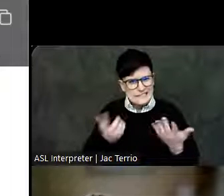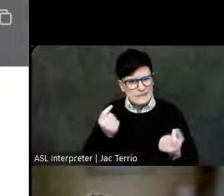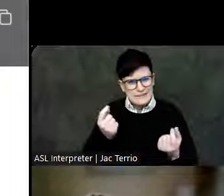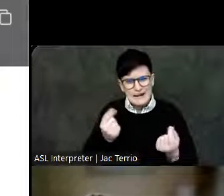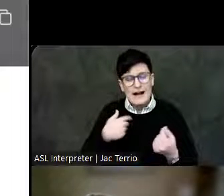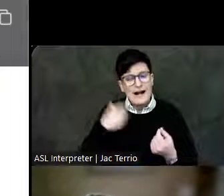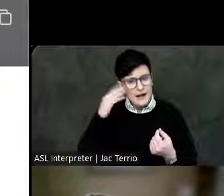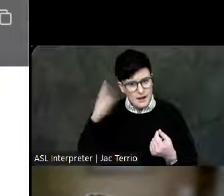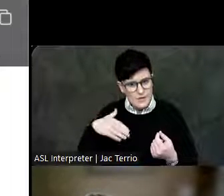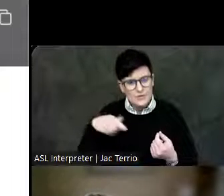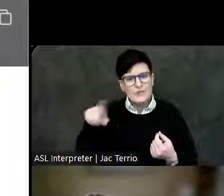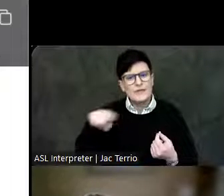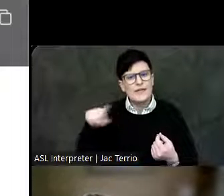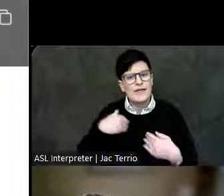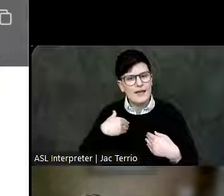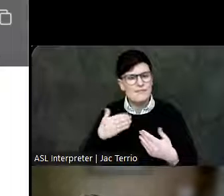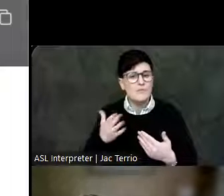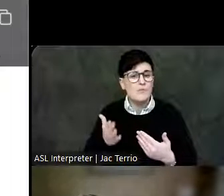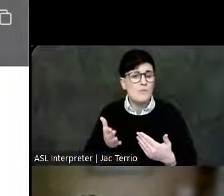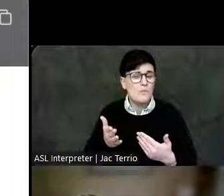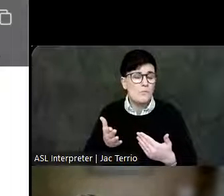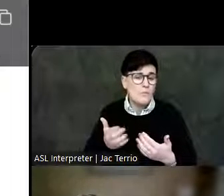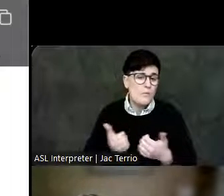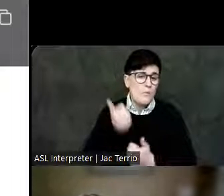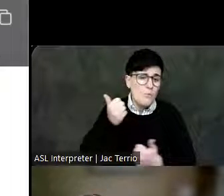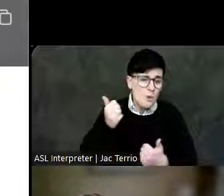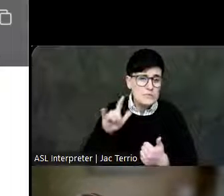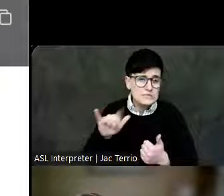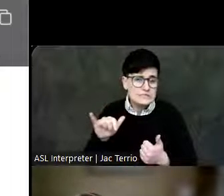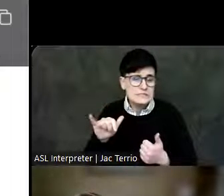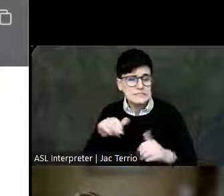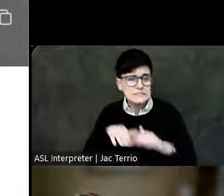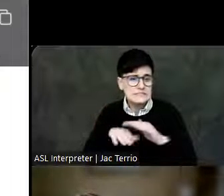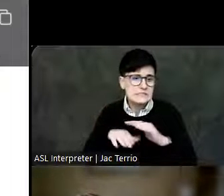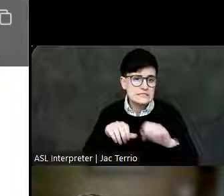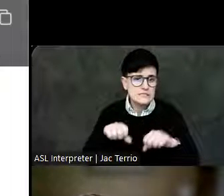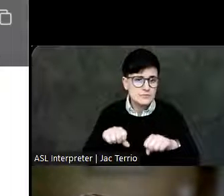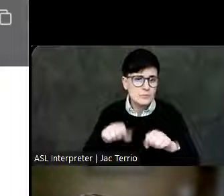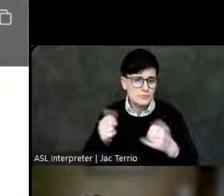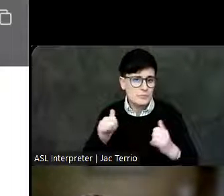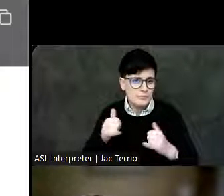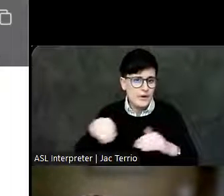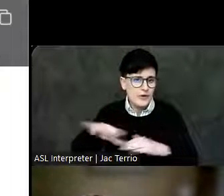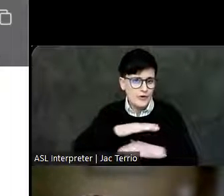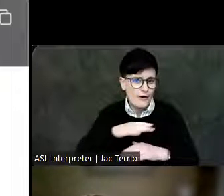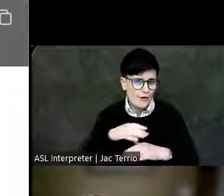a mostly done accessible playground in